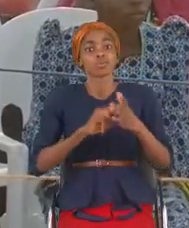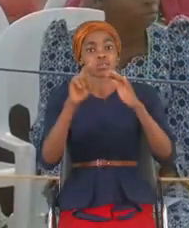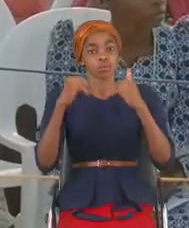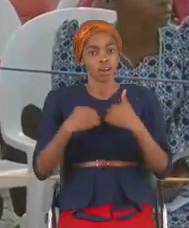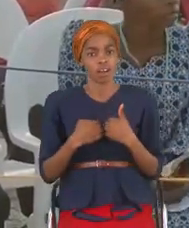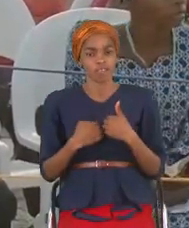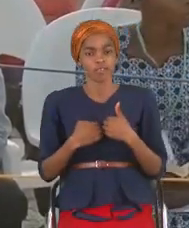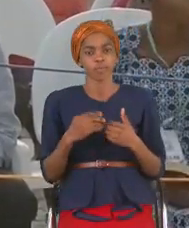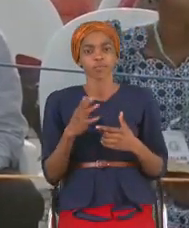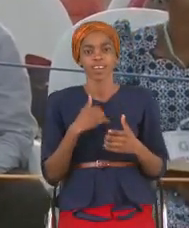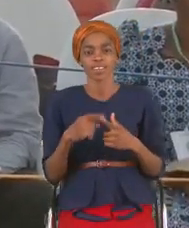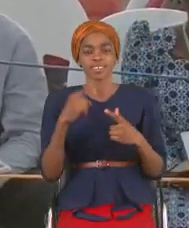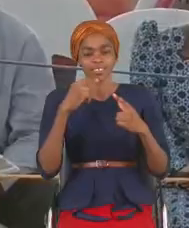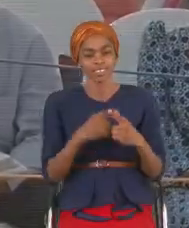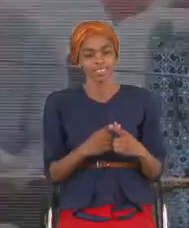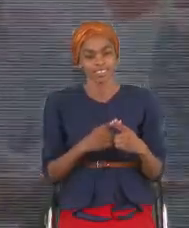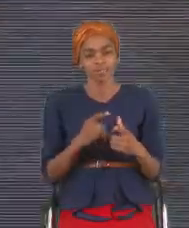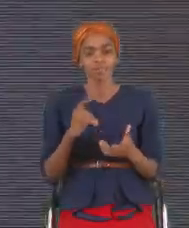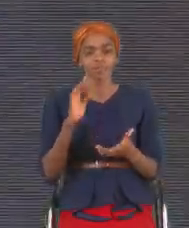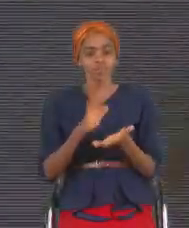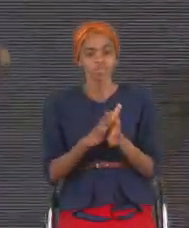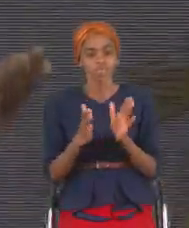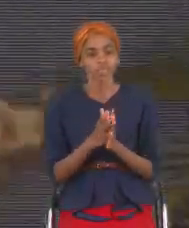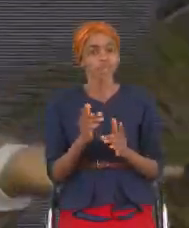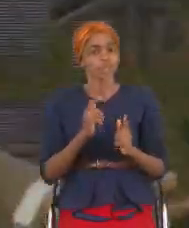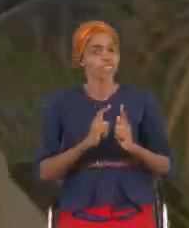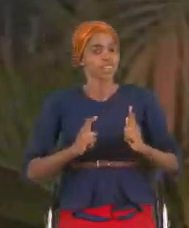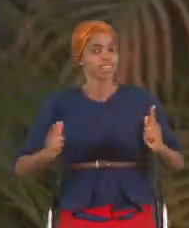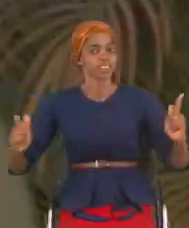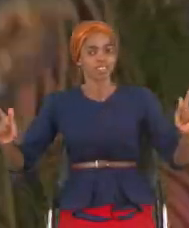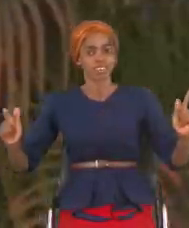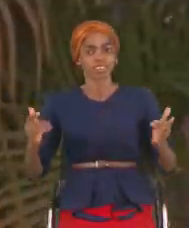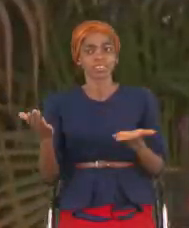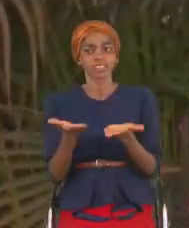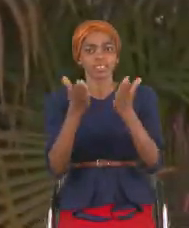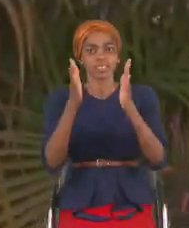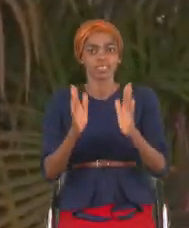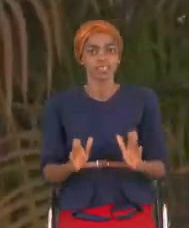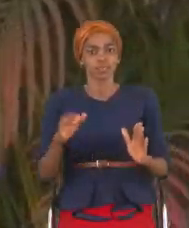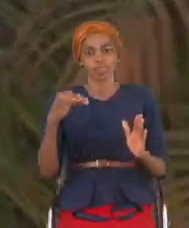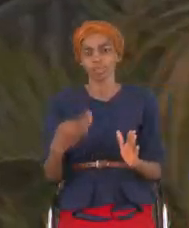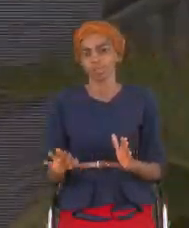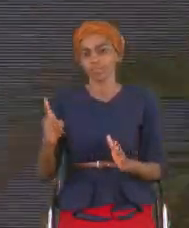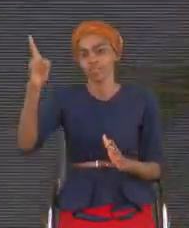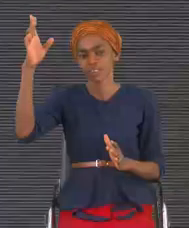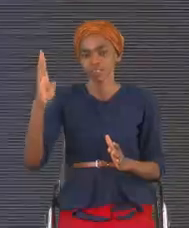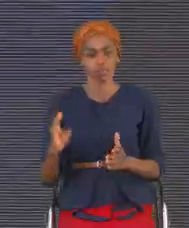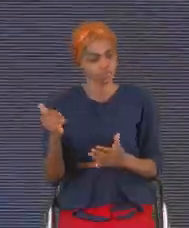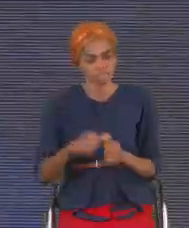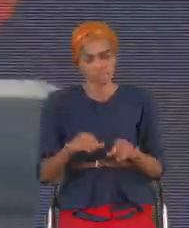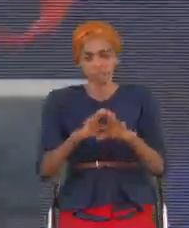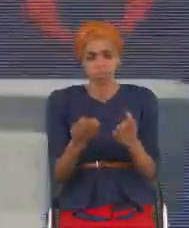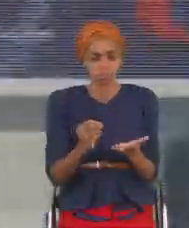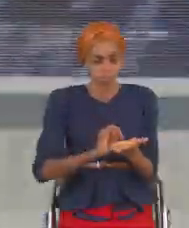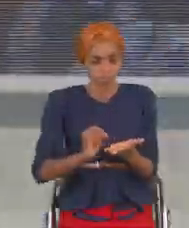then it became an incredible servant of god and every epistle that he wrote a